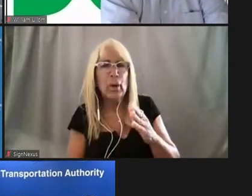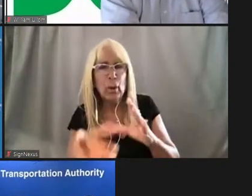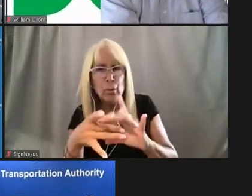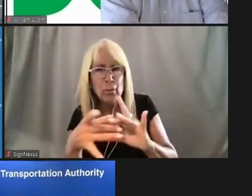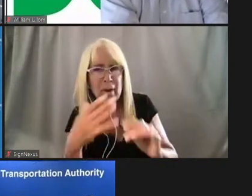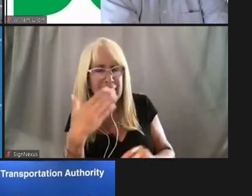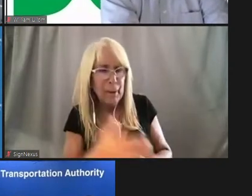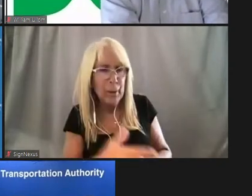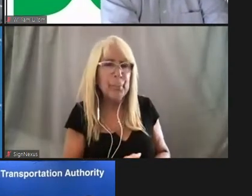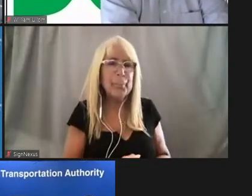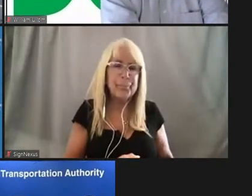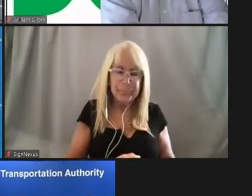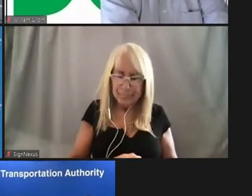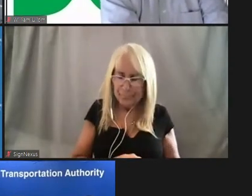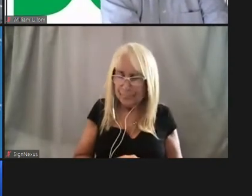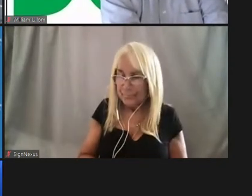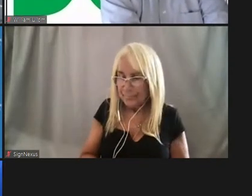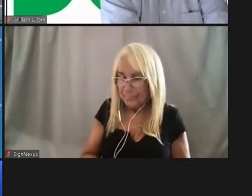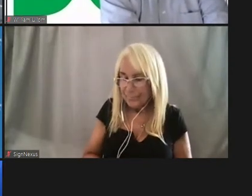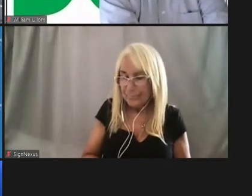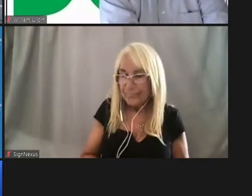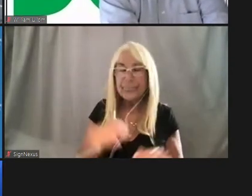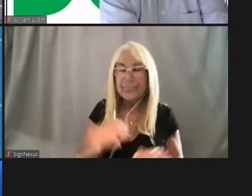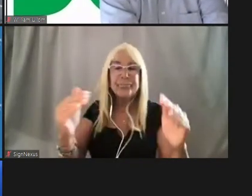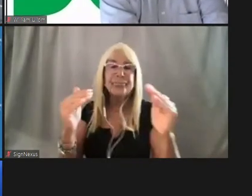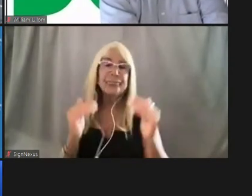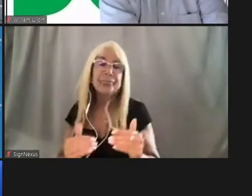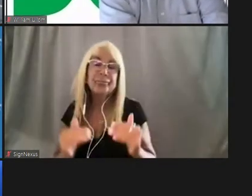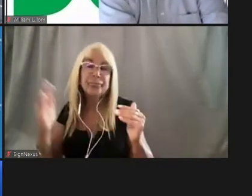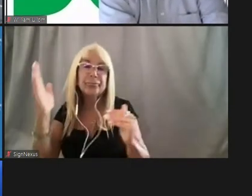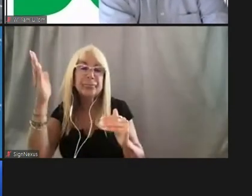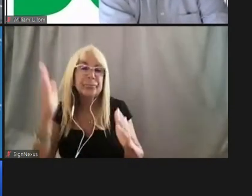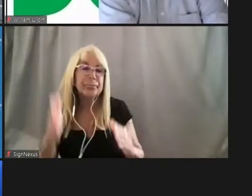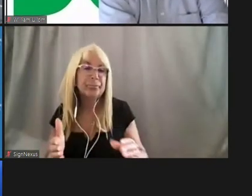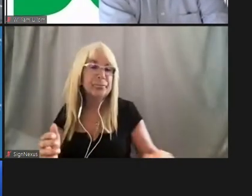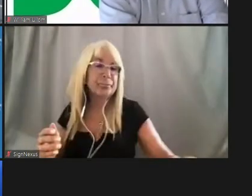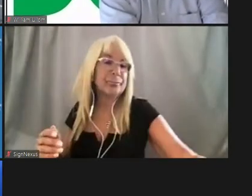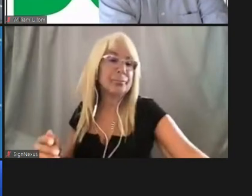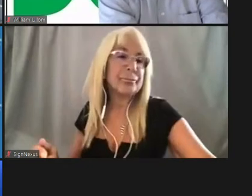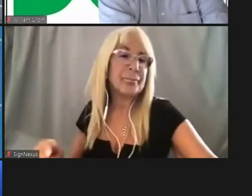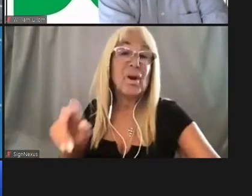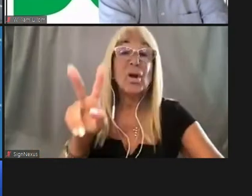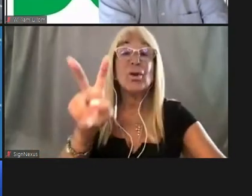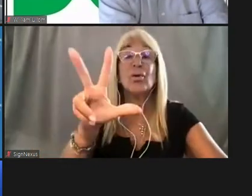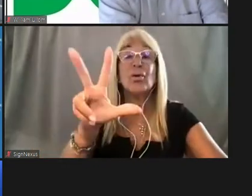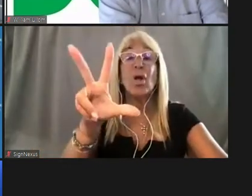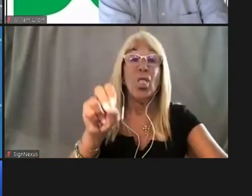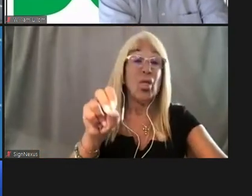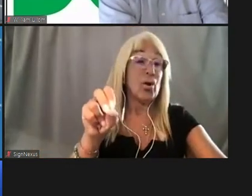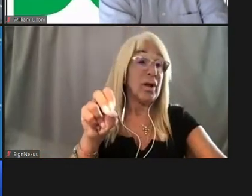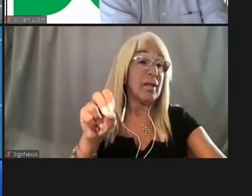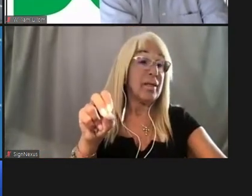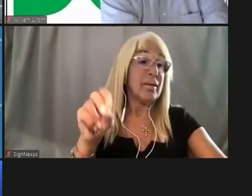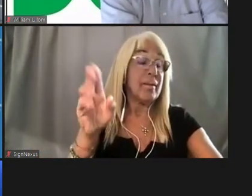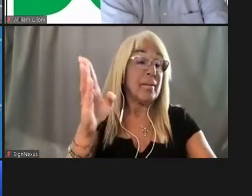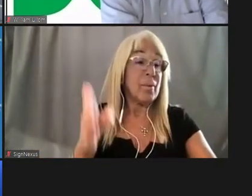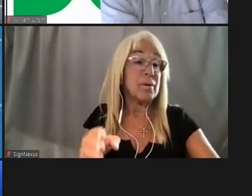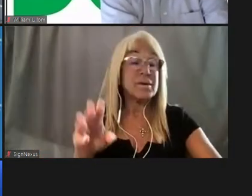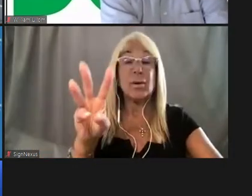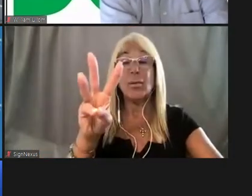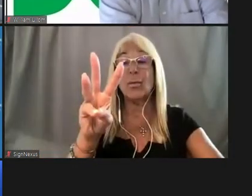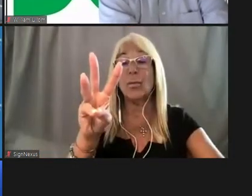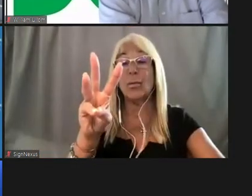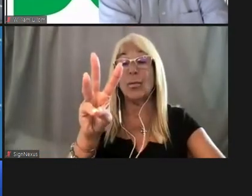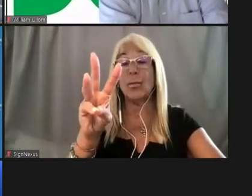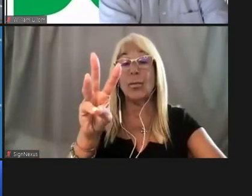thank you our next speaker is our 230th speaker on the list Wayne chin